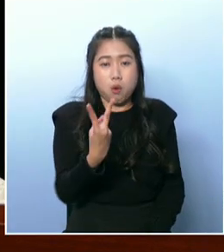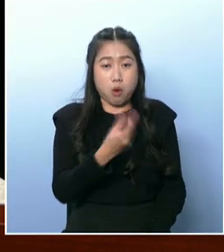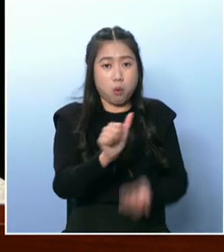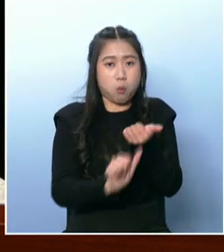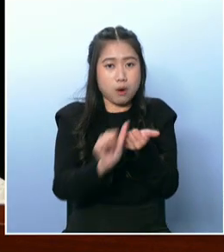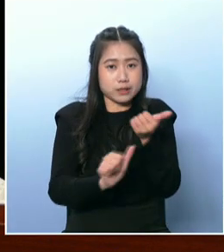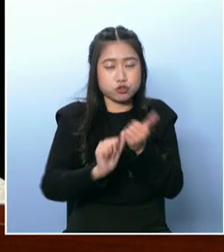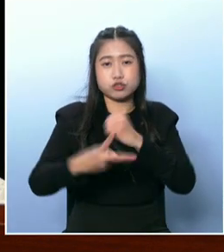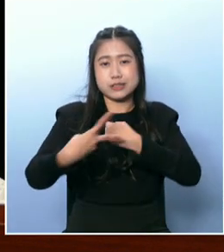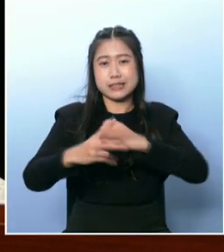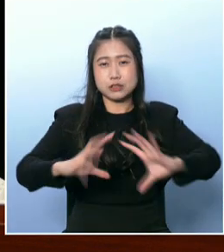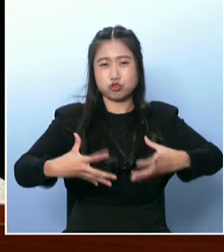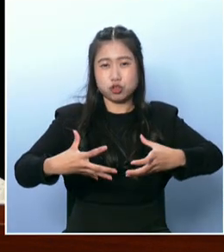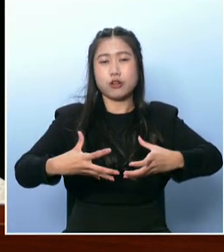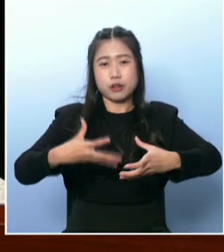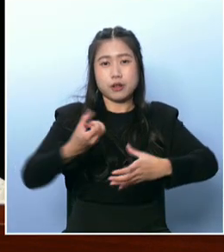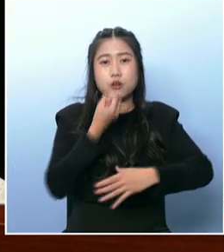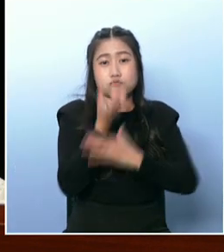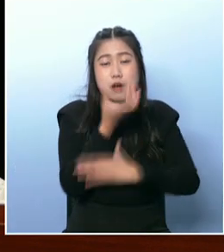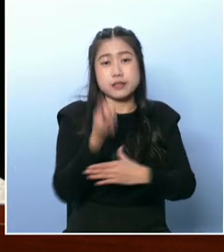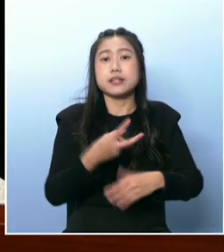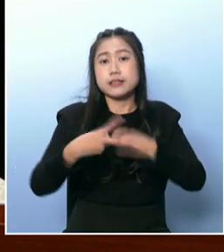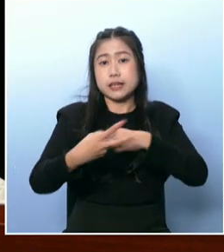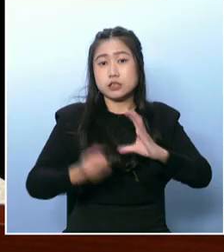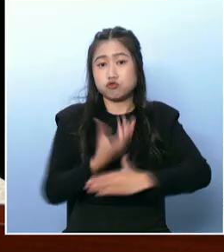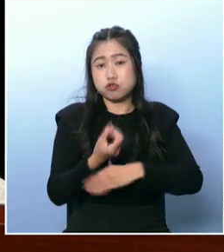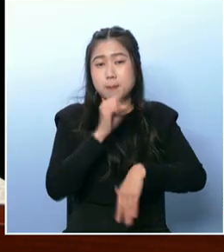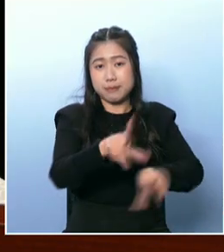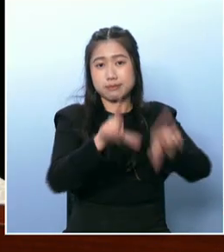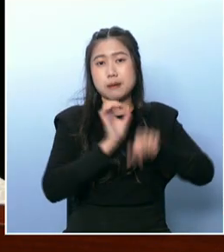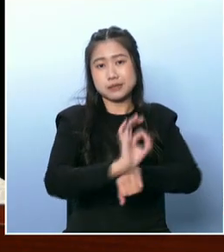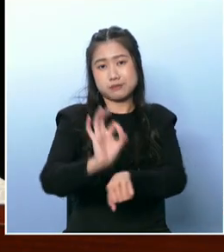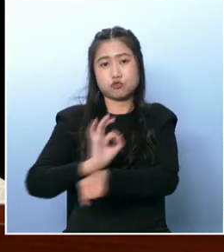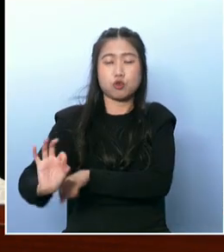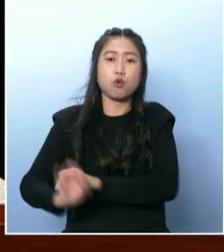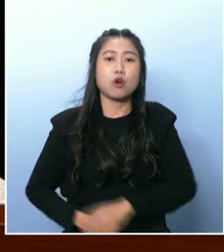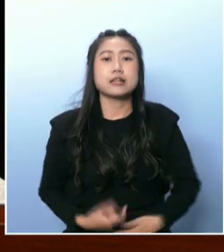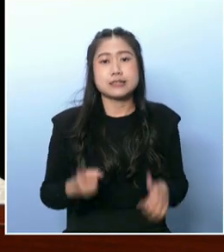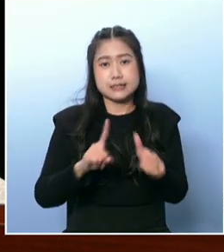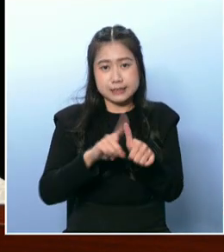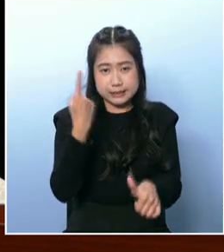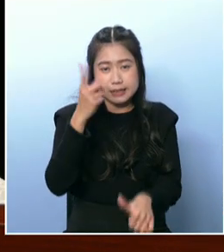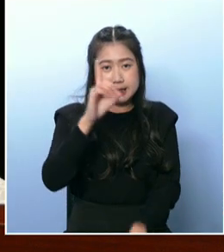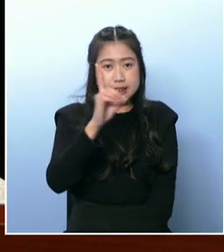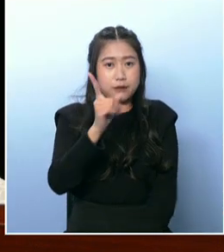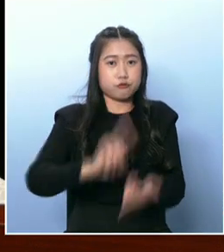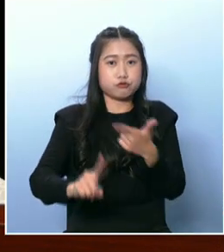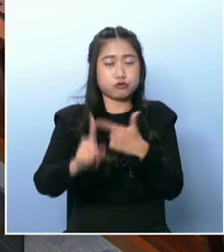2 more members would like to ask second round questions. For the second round, 3 minutes per member,